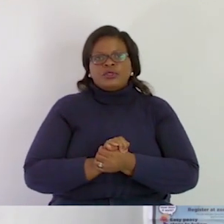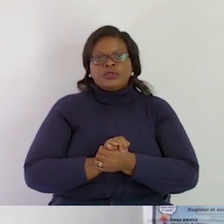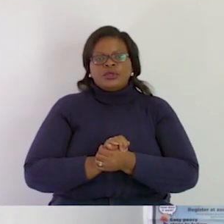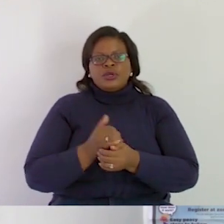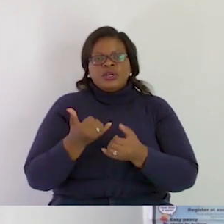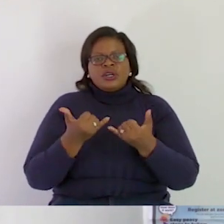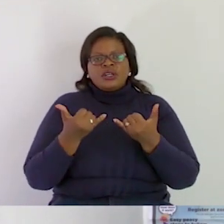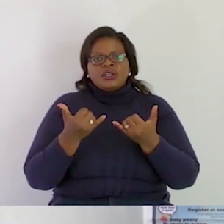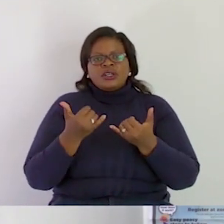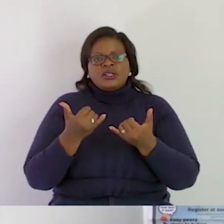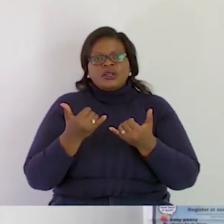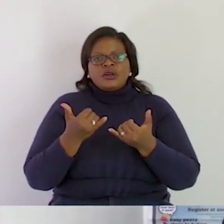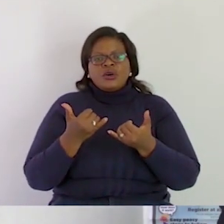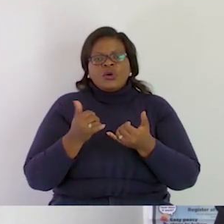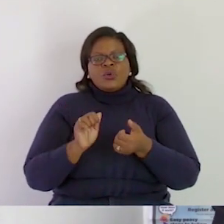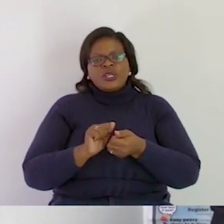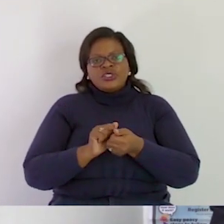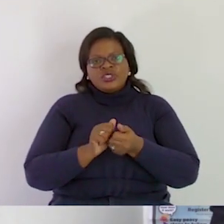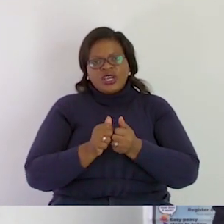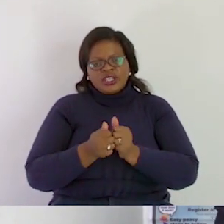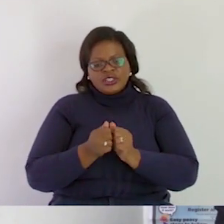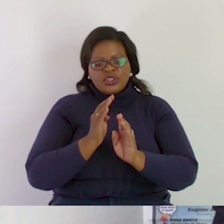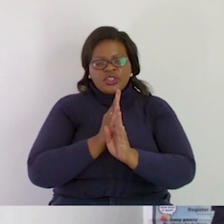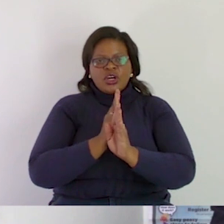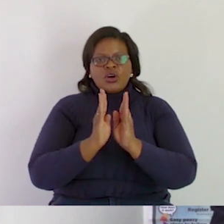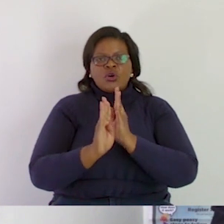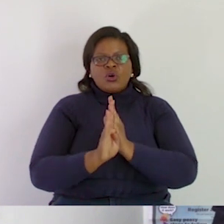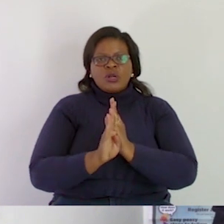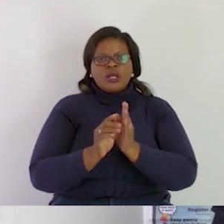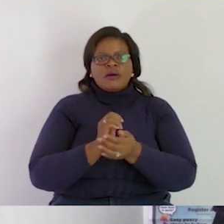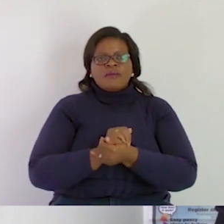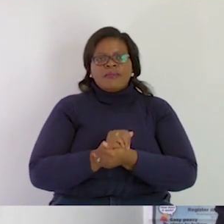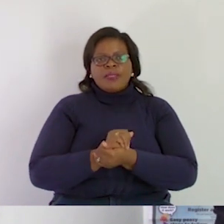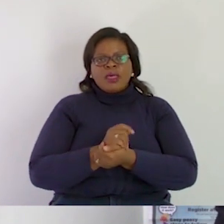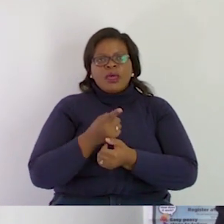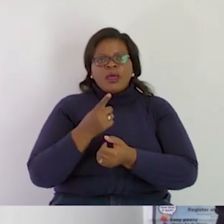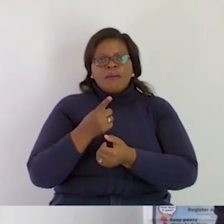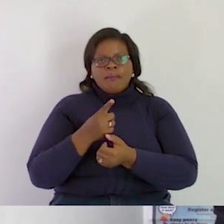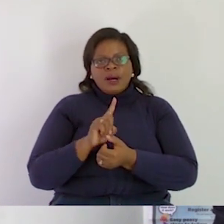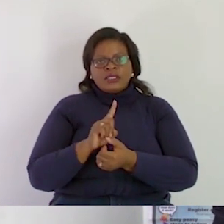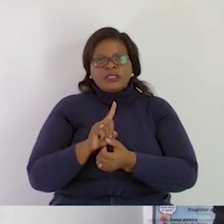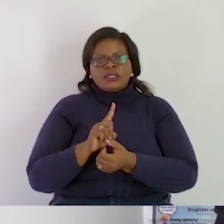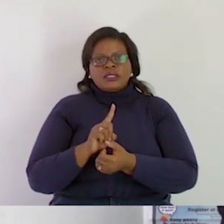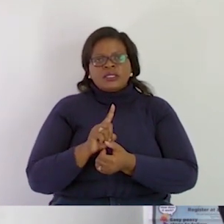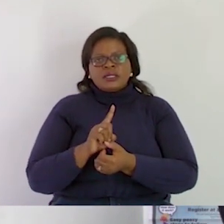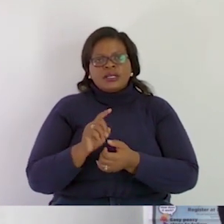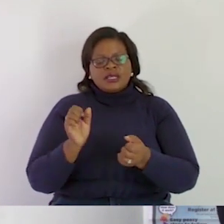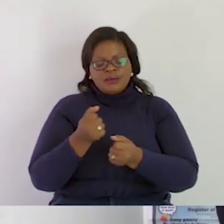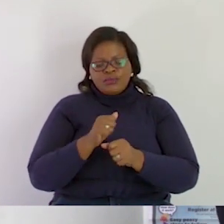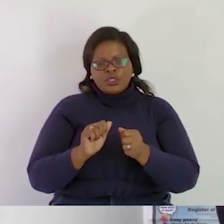there is a change of order. But here, there is no change of order. It's just